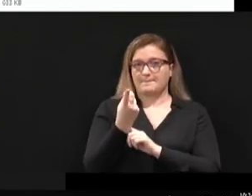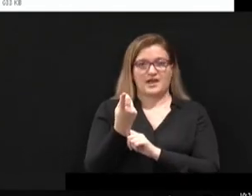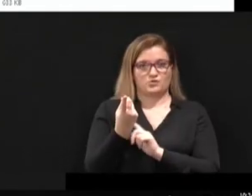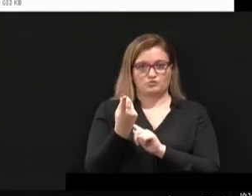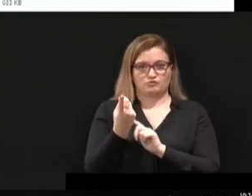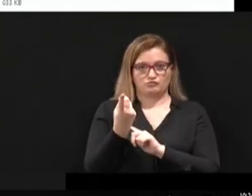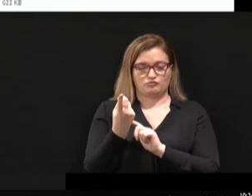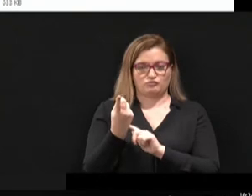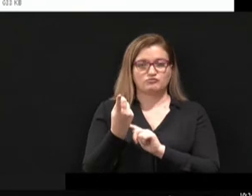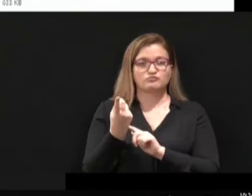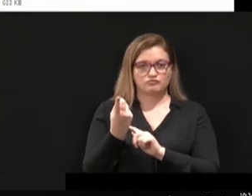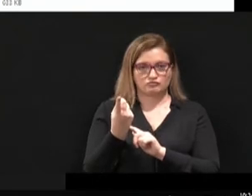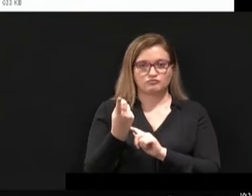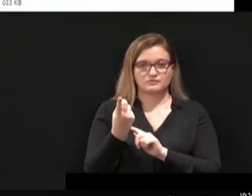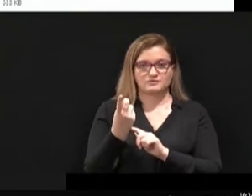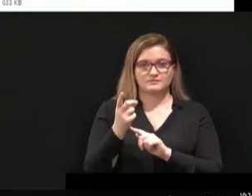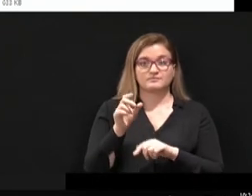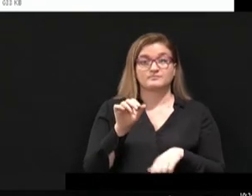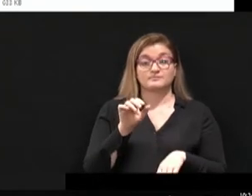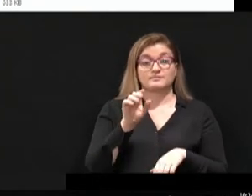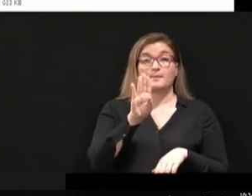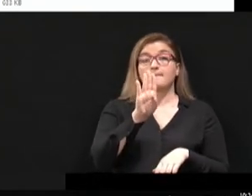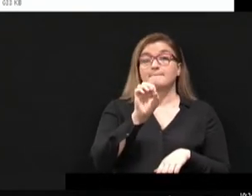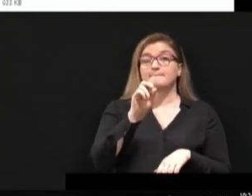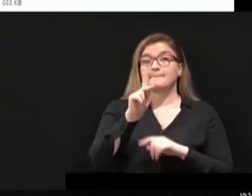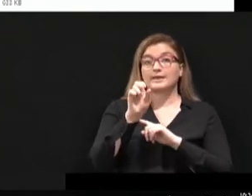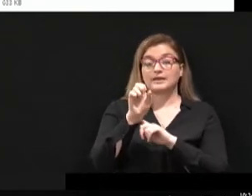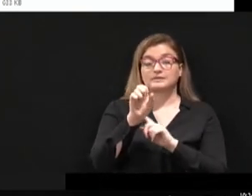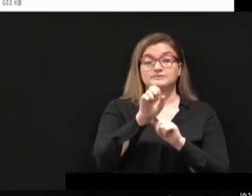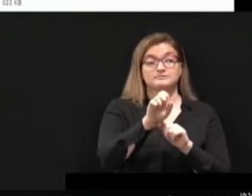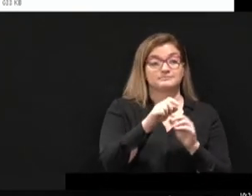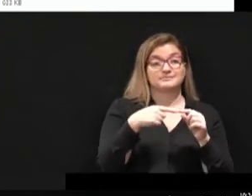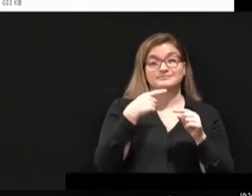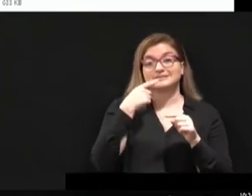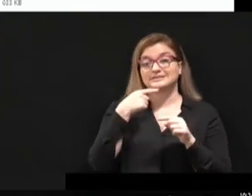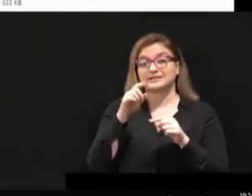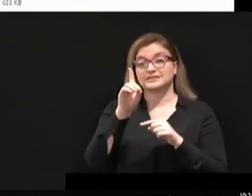Baked, but it says daked. Some